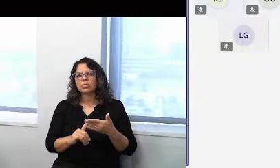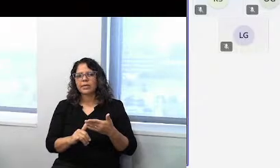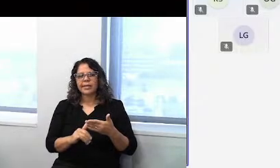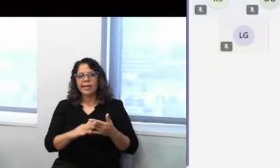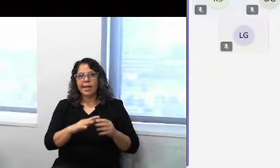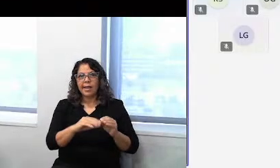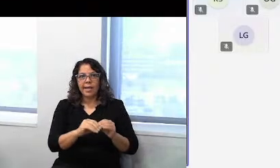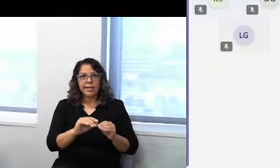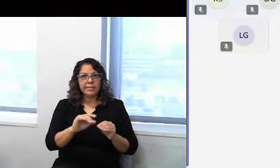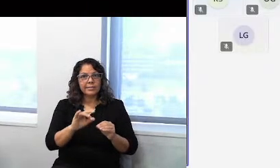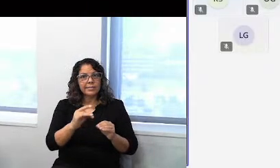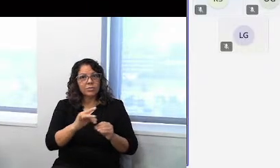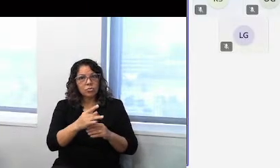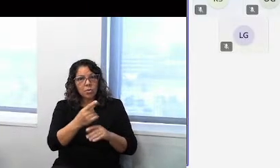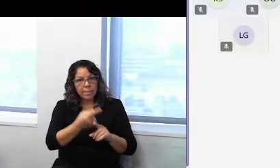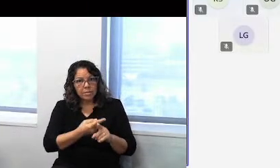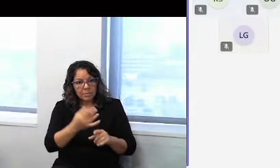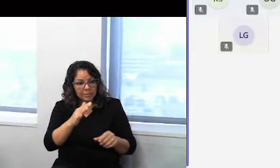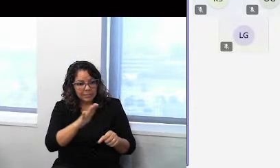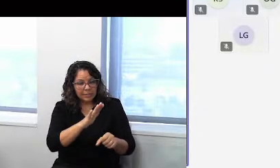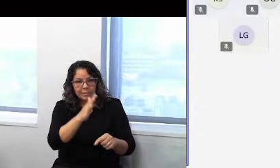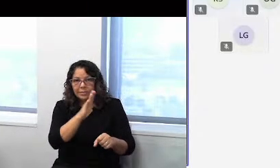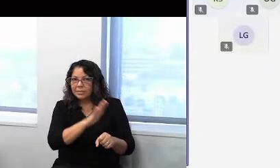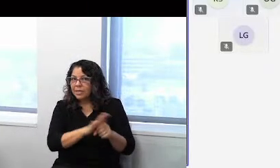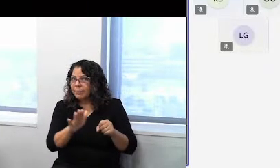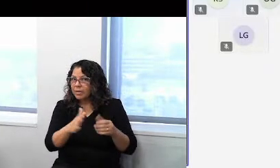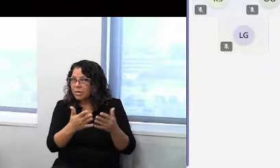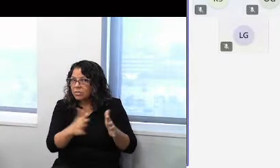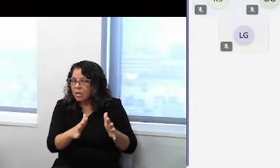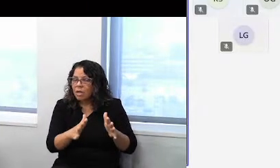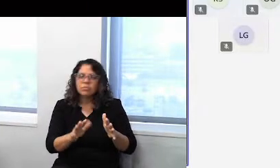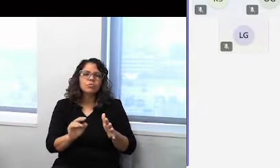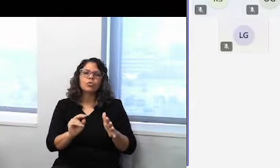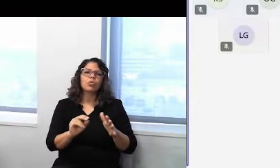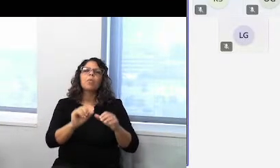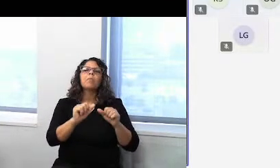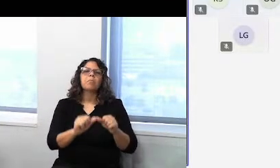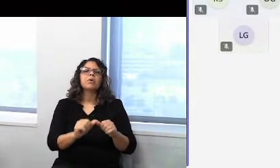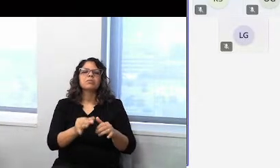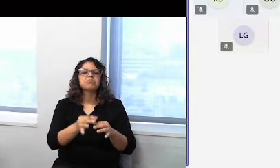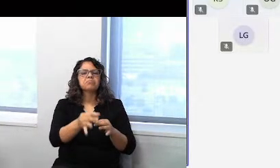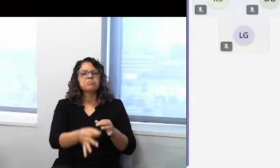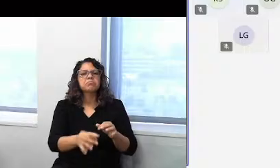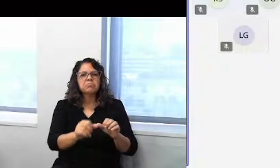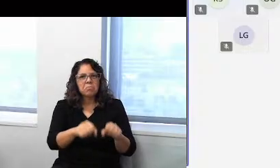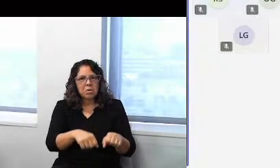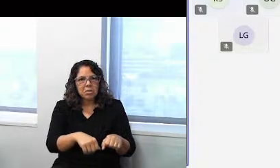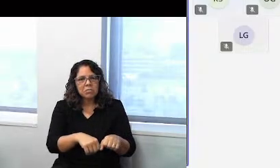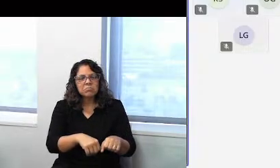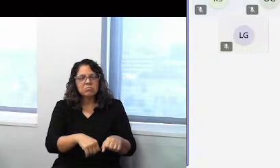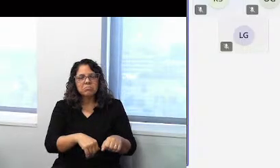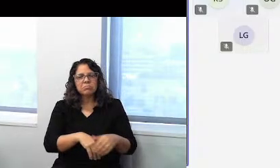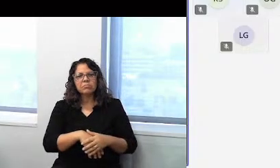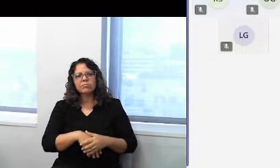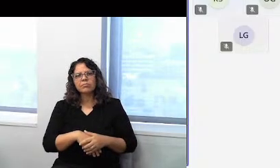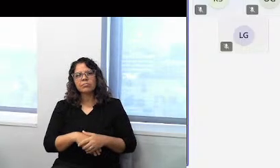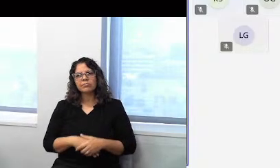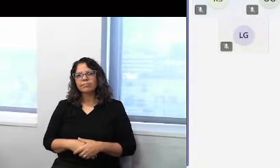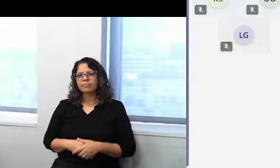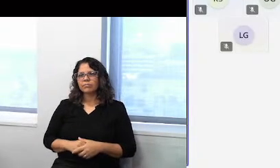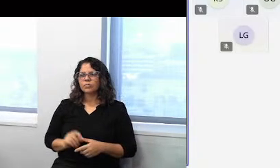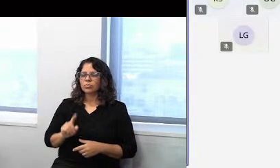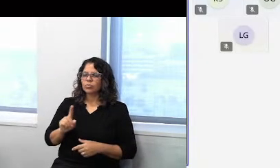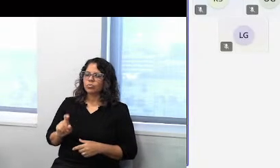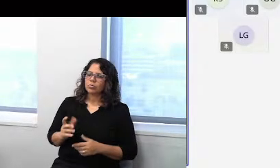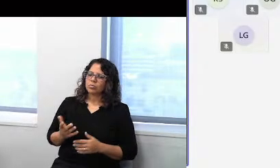longer period than 18 months. Okay, yeah, the answer is yes. Okay. And do you have any sense of how far out beyond 18